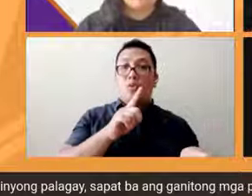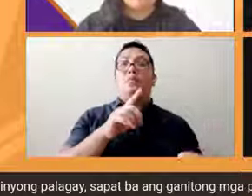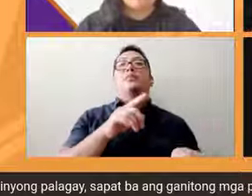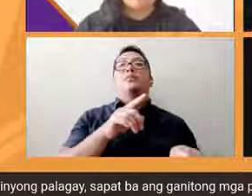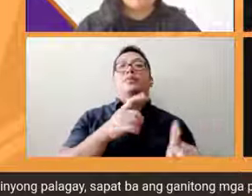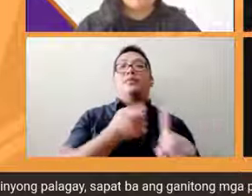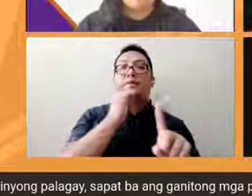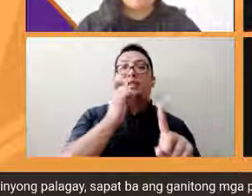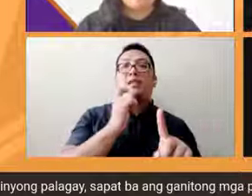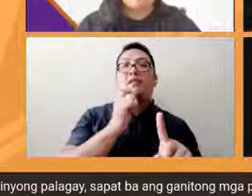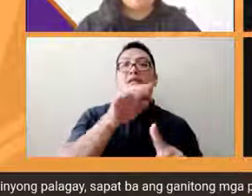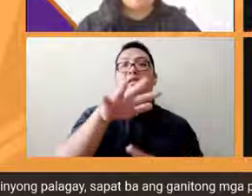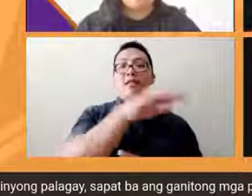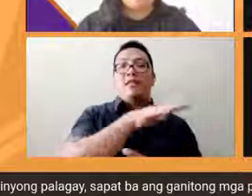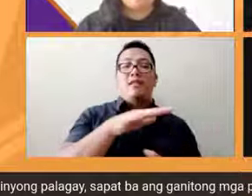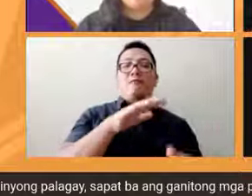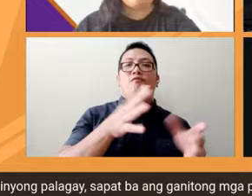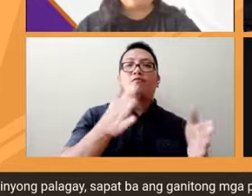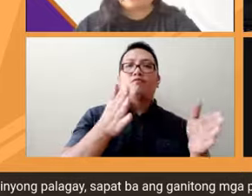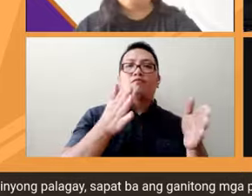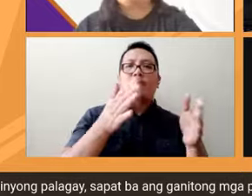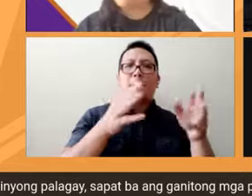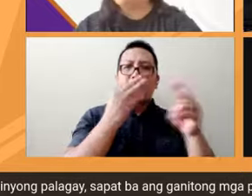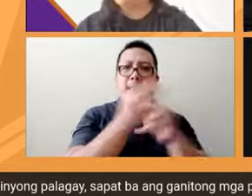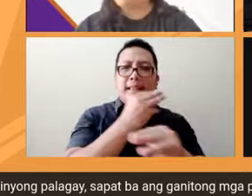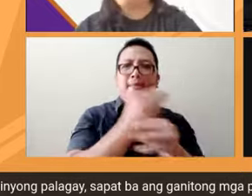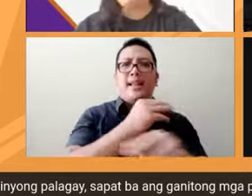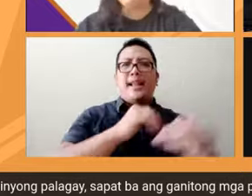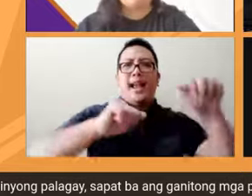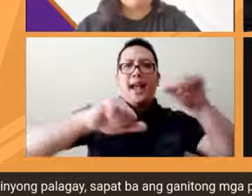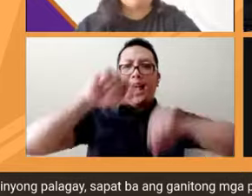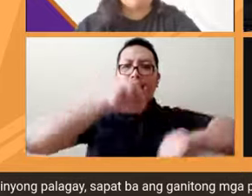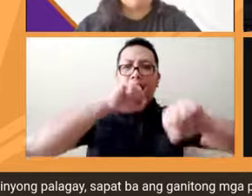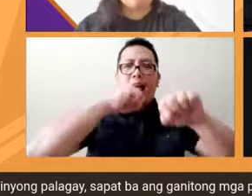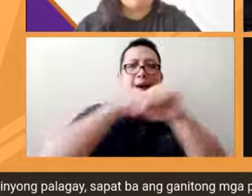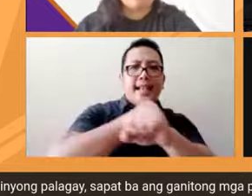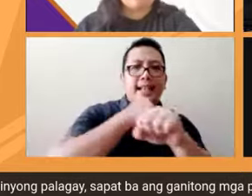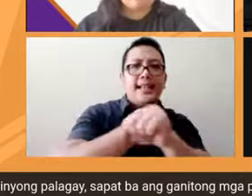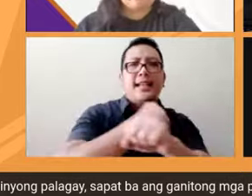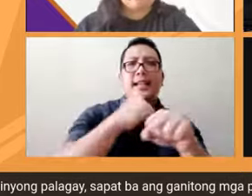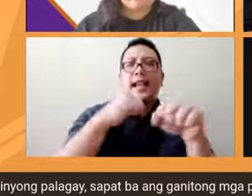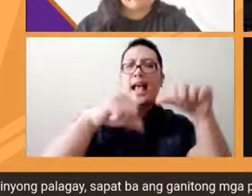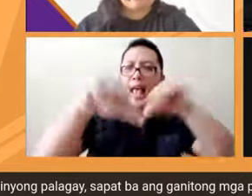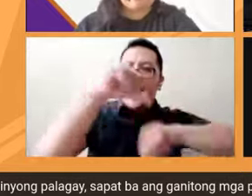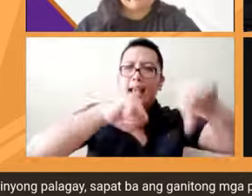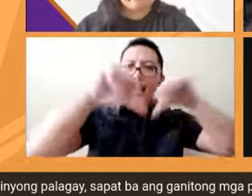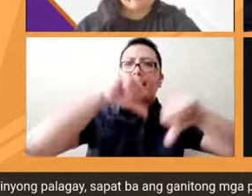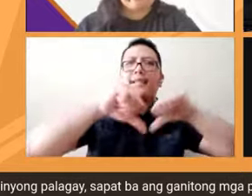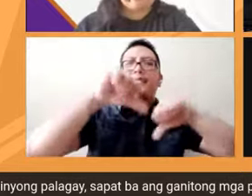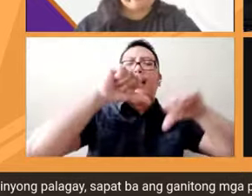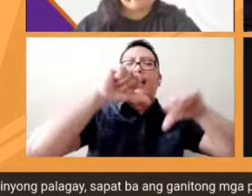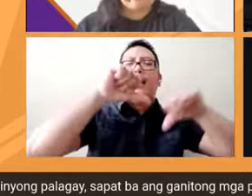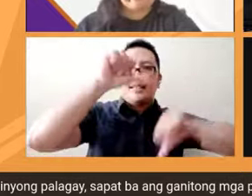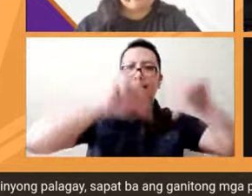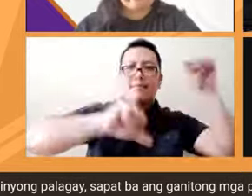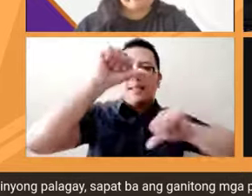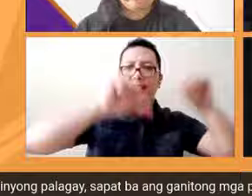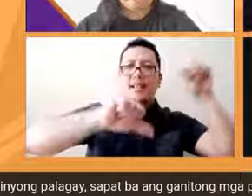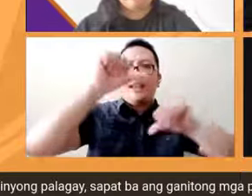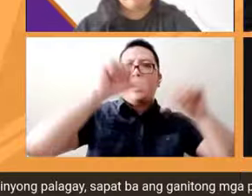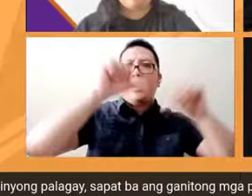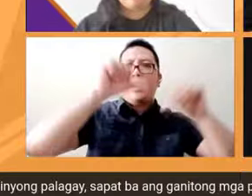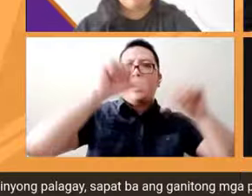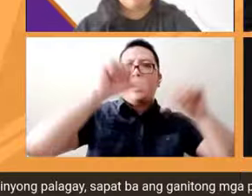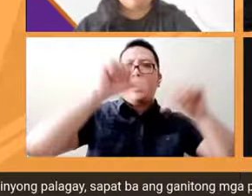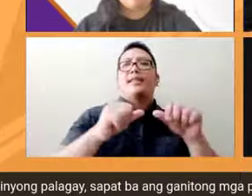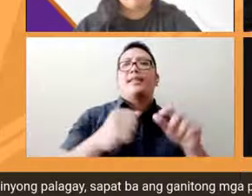scientific and mathematical assessment na pwede nating ipakita of course we have naman the Census Bureau we